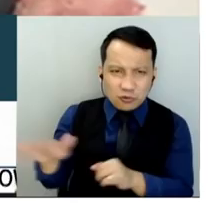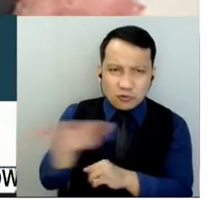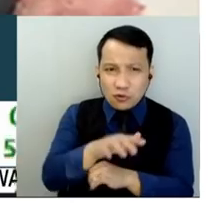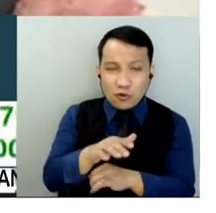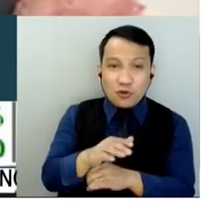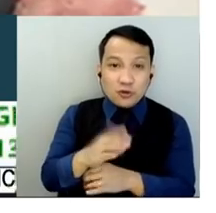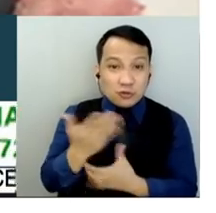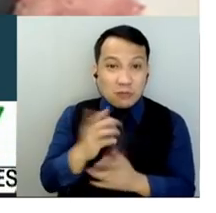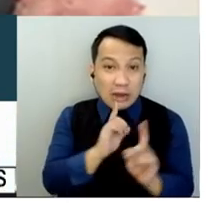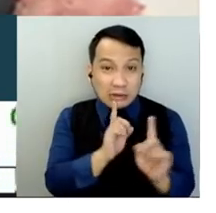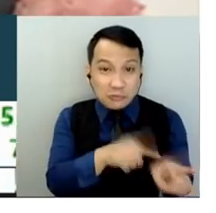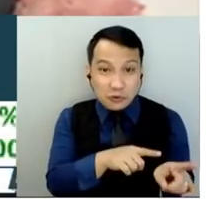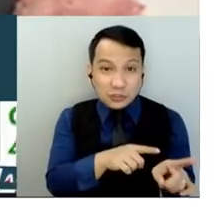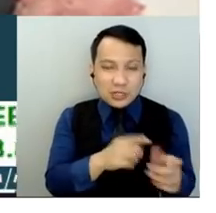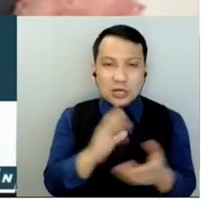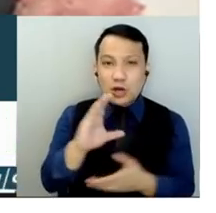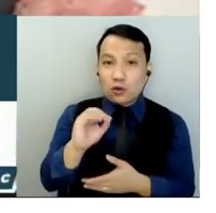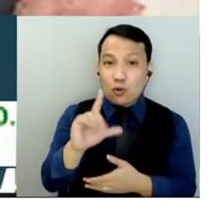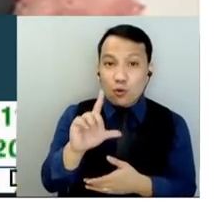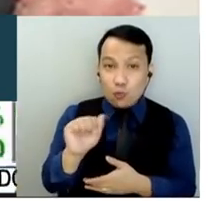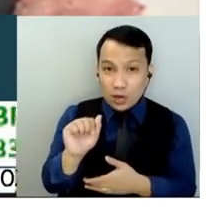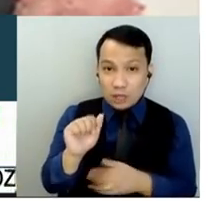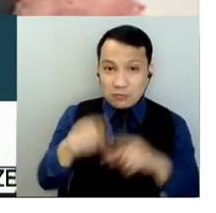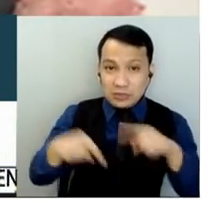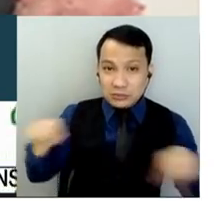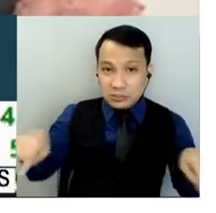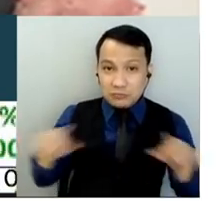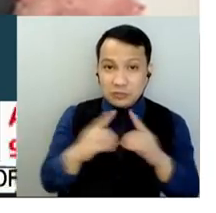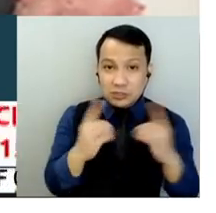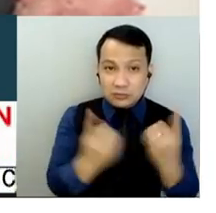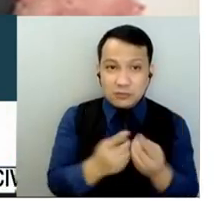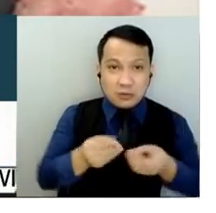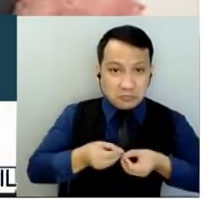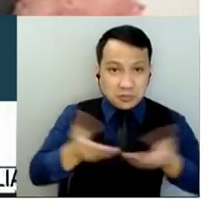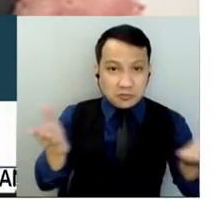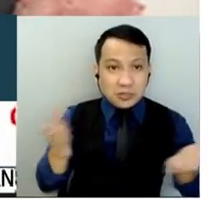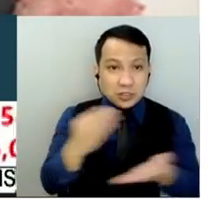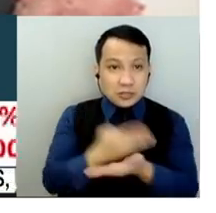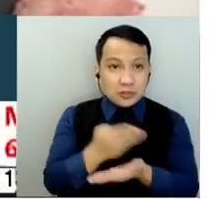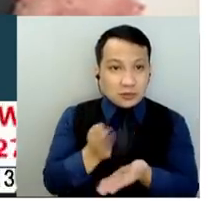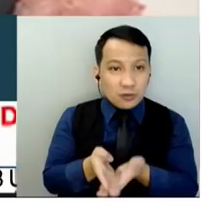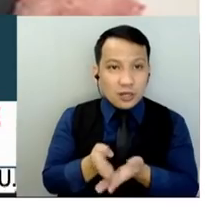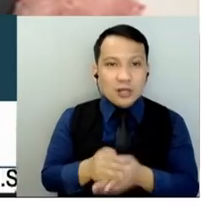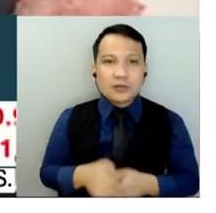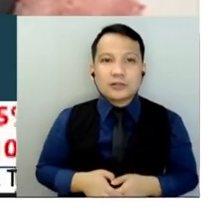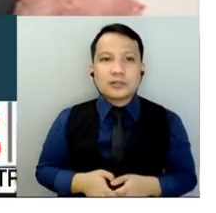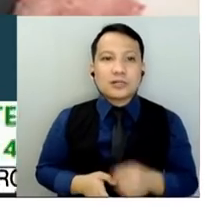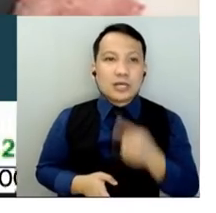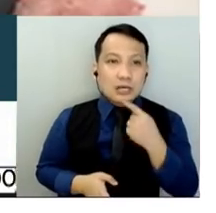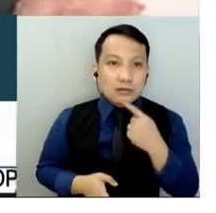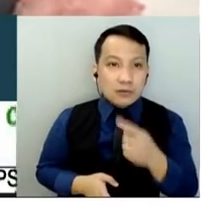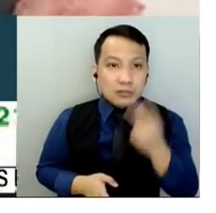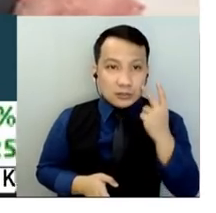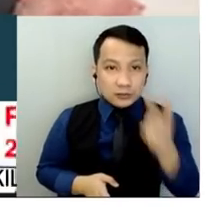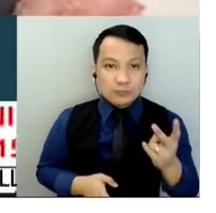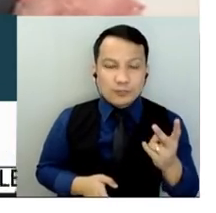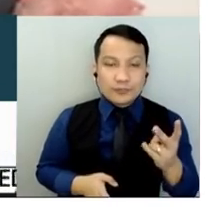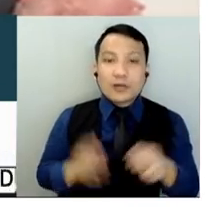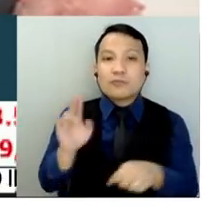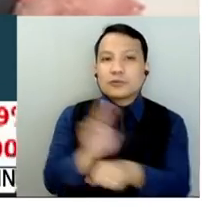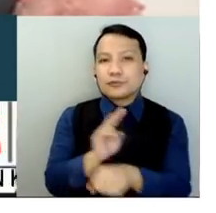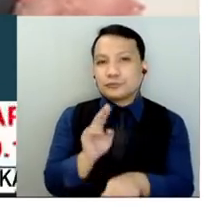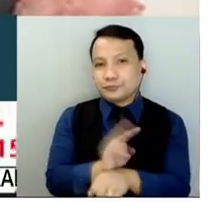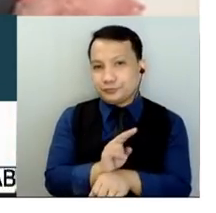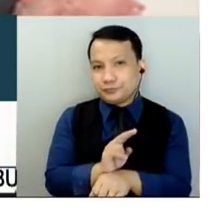reports of various agencies' disbursements, and the common finding is underutilization,